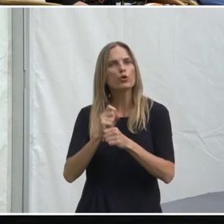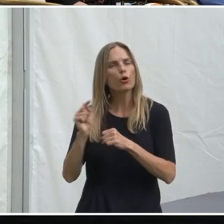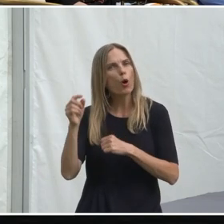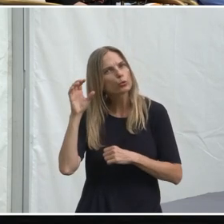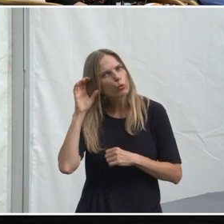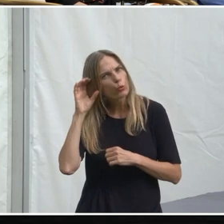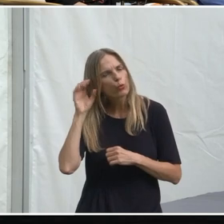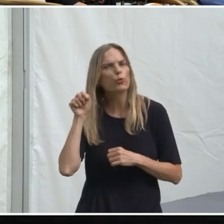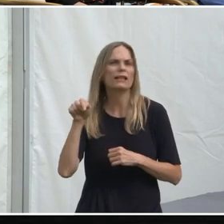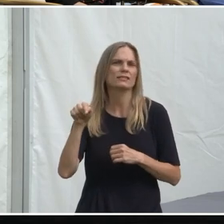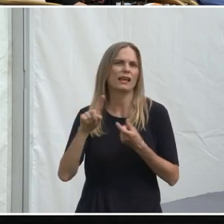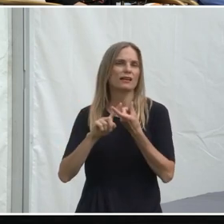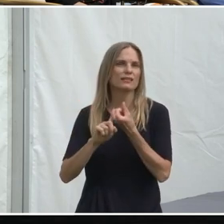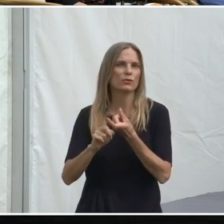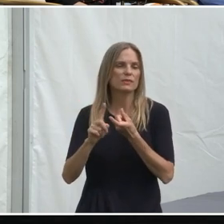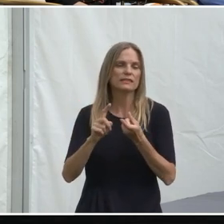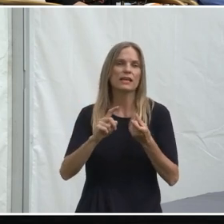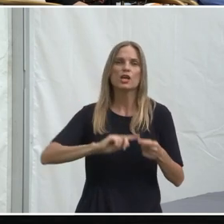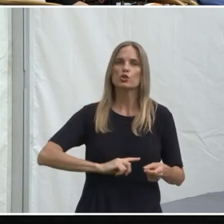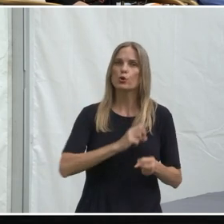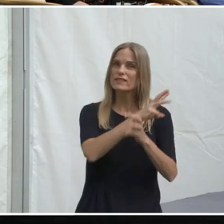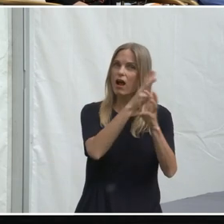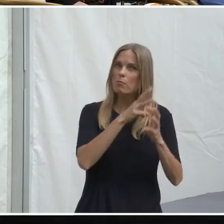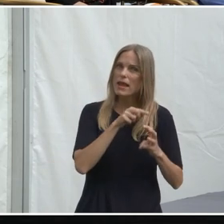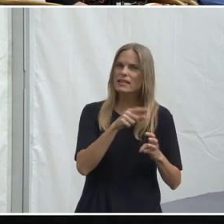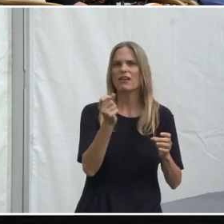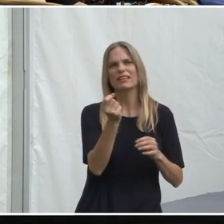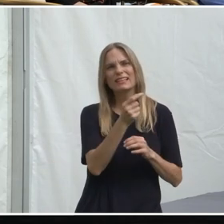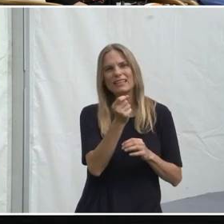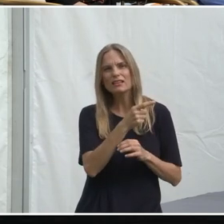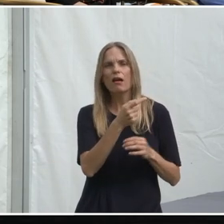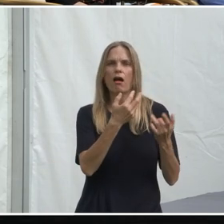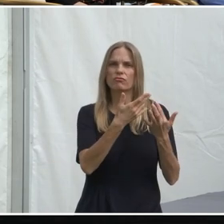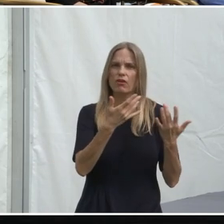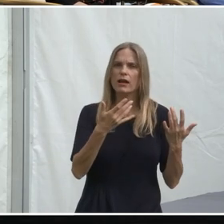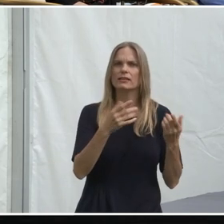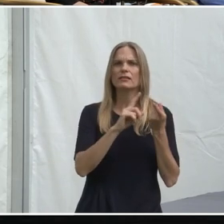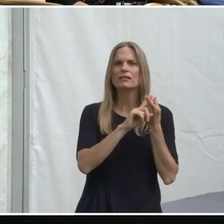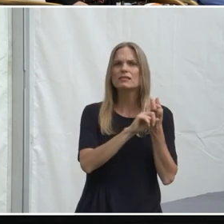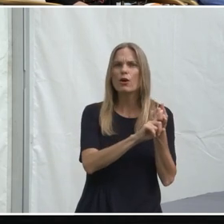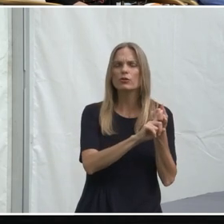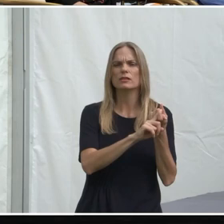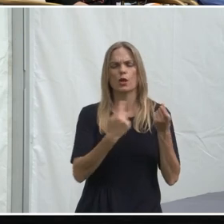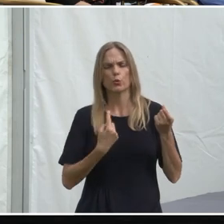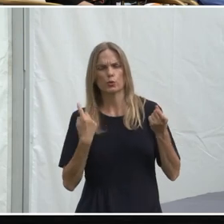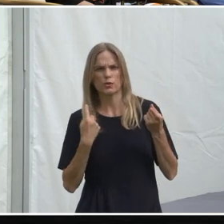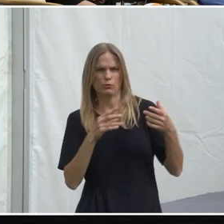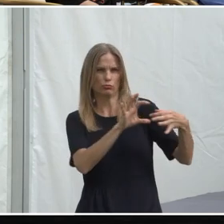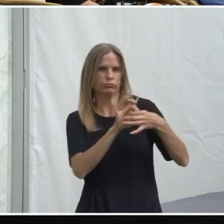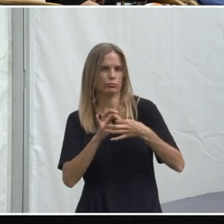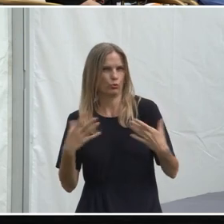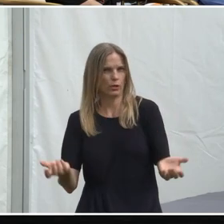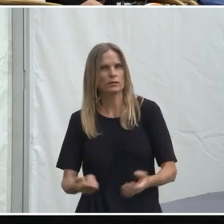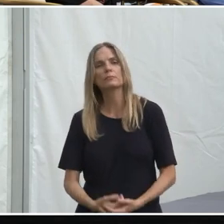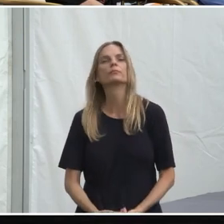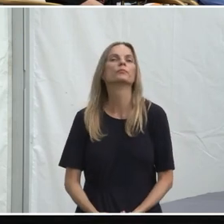this nexus between social media use or digitalization and thriving / loneliness?